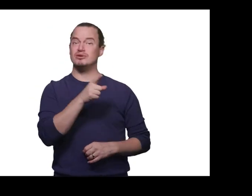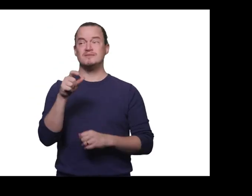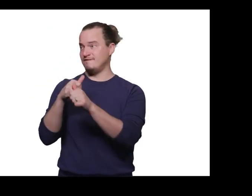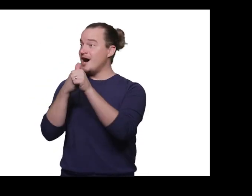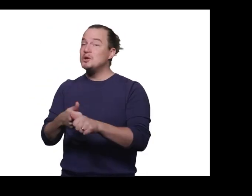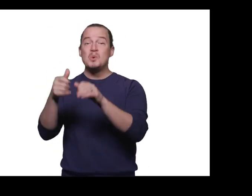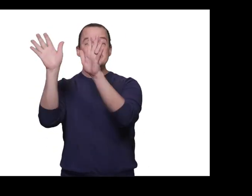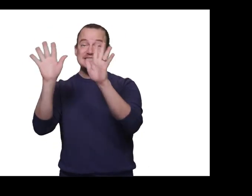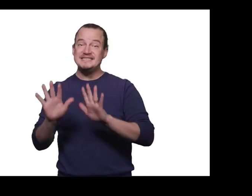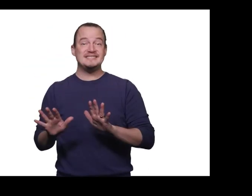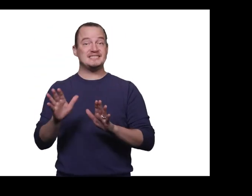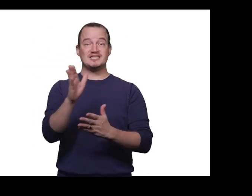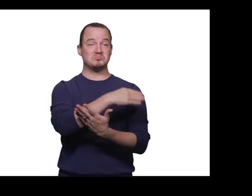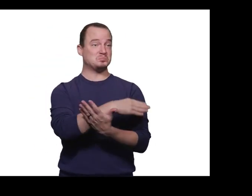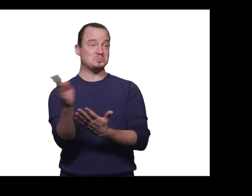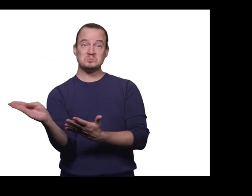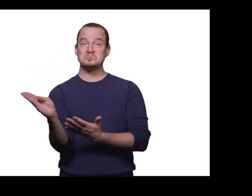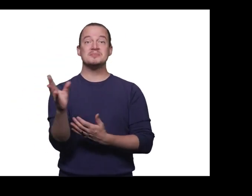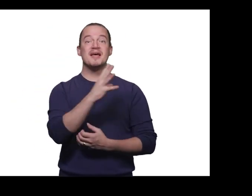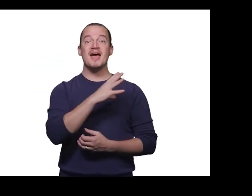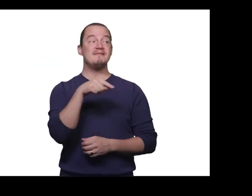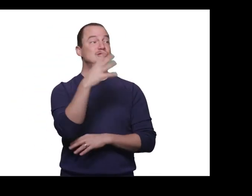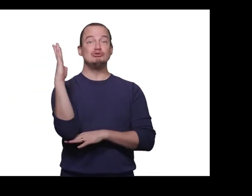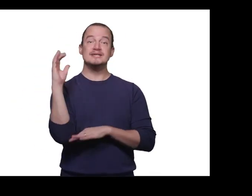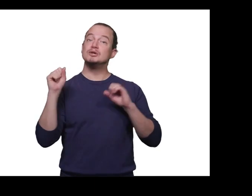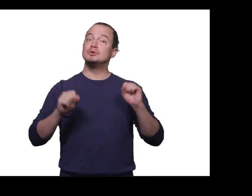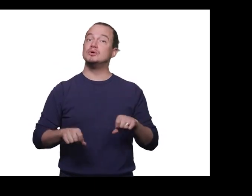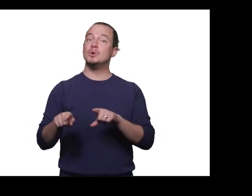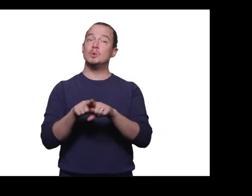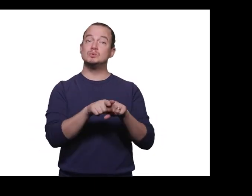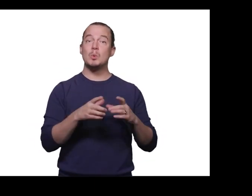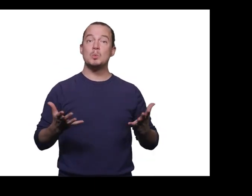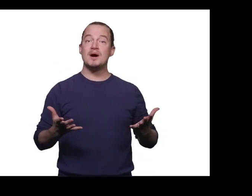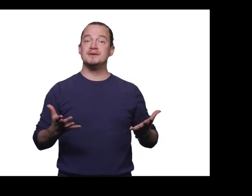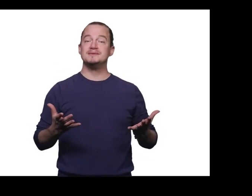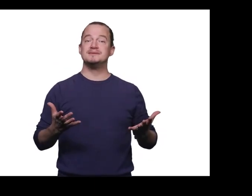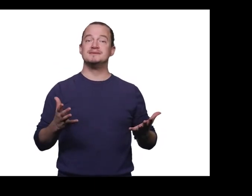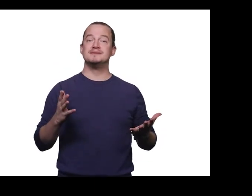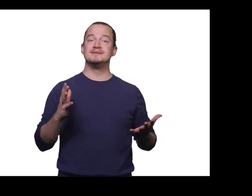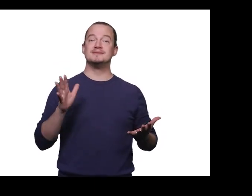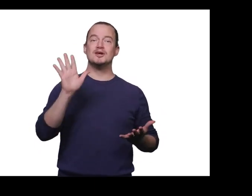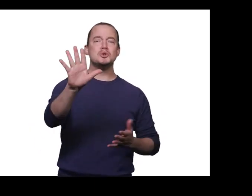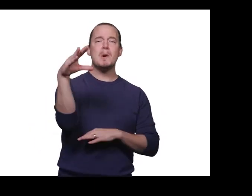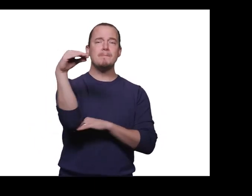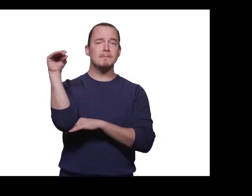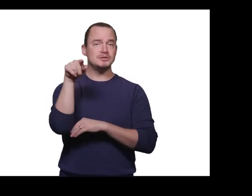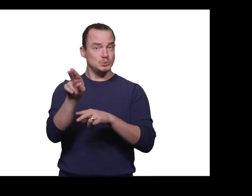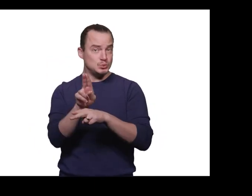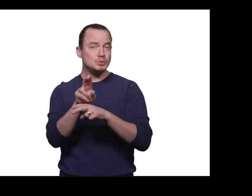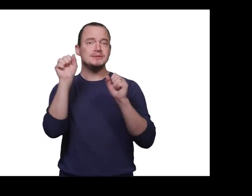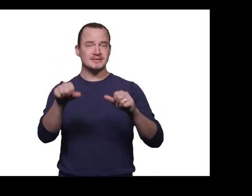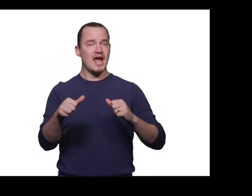throughout your classroom. This could also be a tree that is a habitat for all